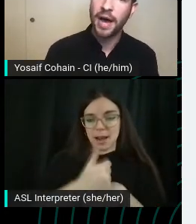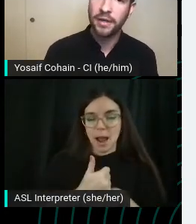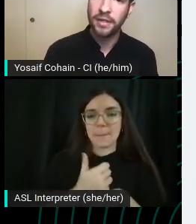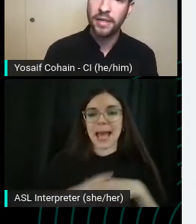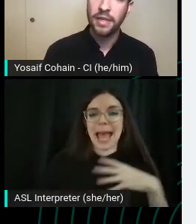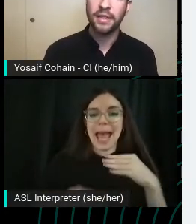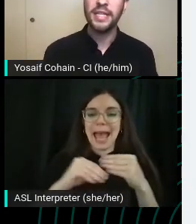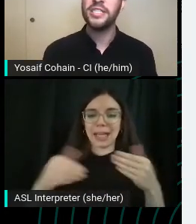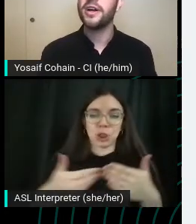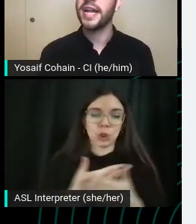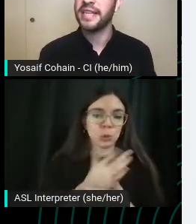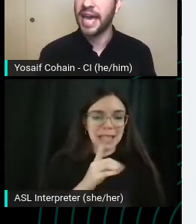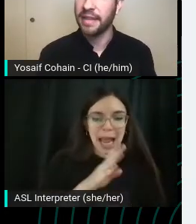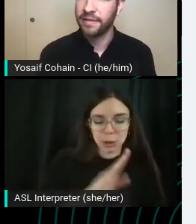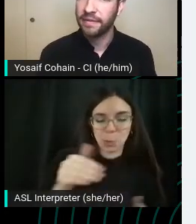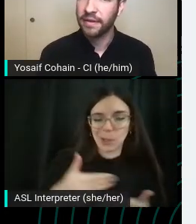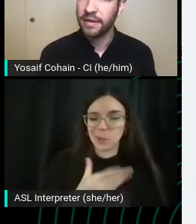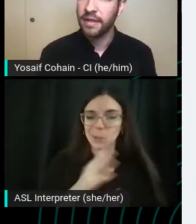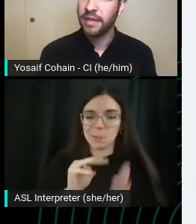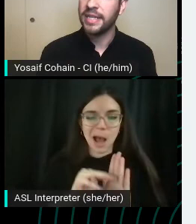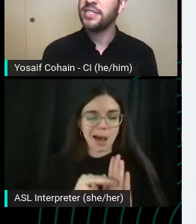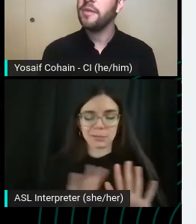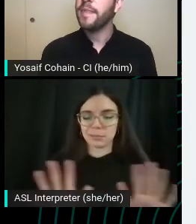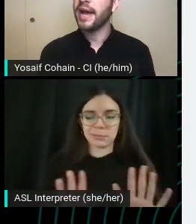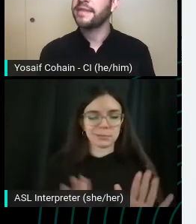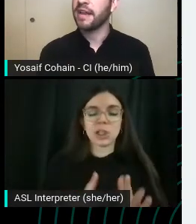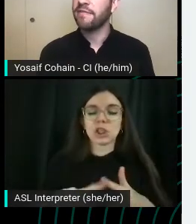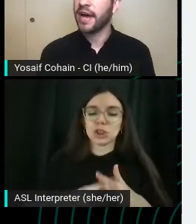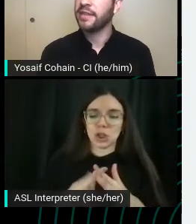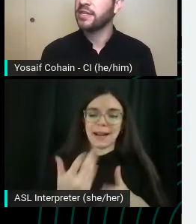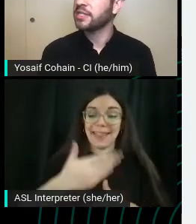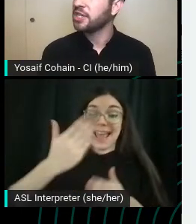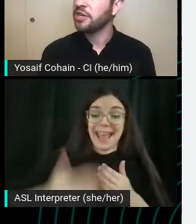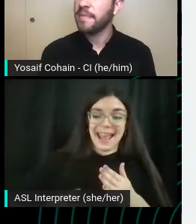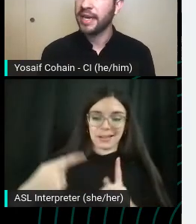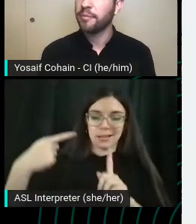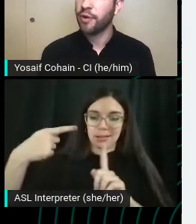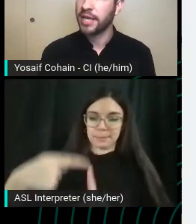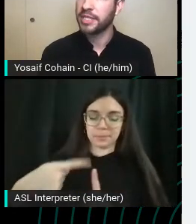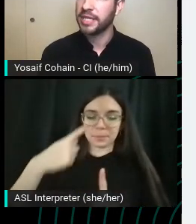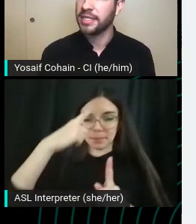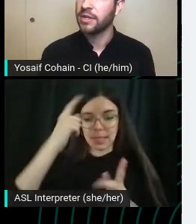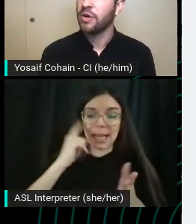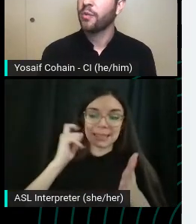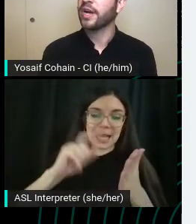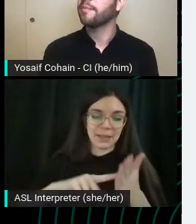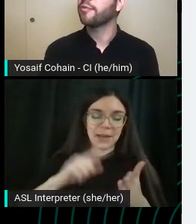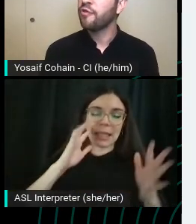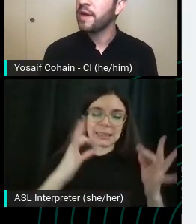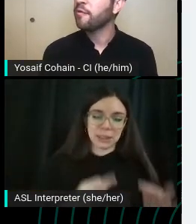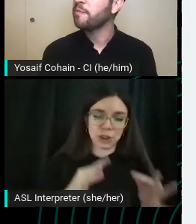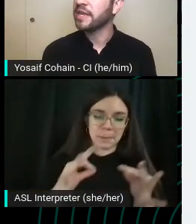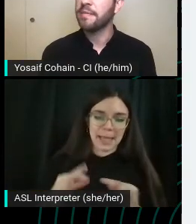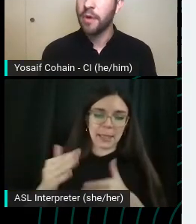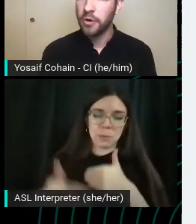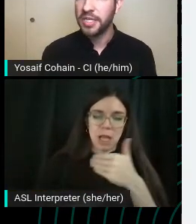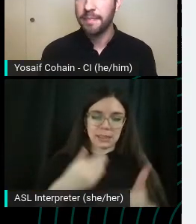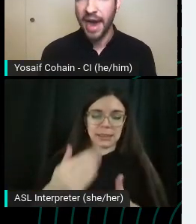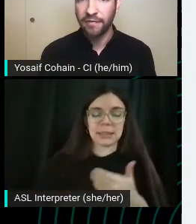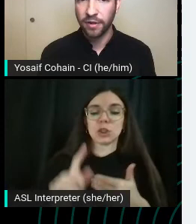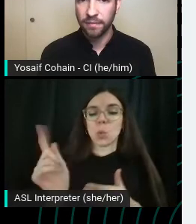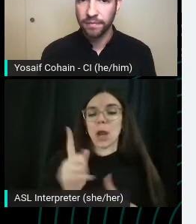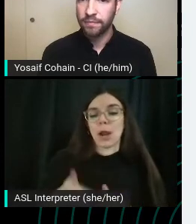new model, let's start at the end. Let's start by identifying the decision-making processes where improvement would be the